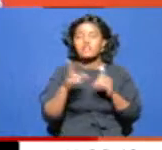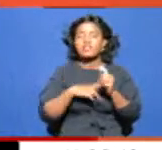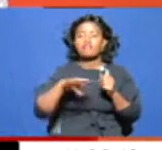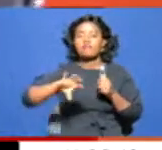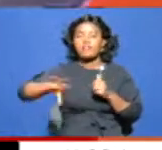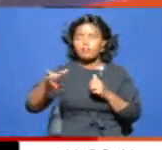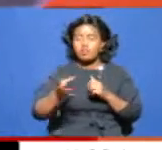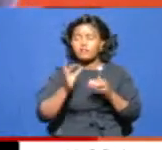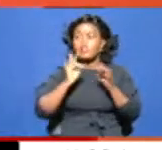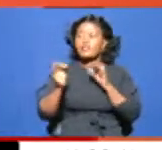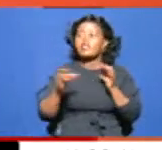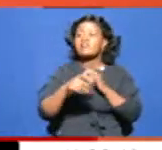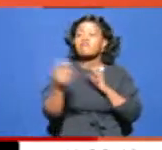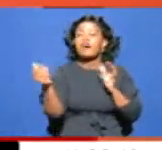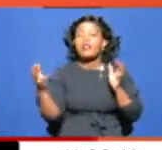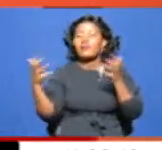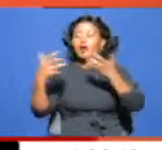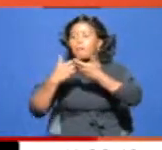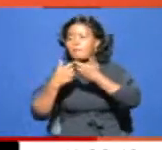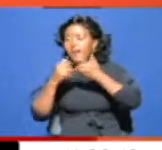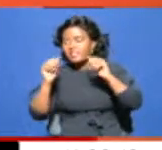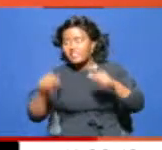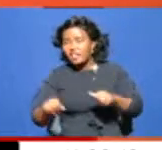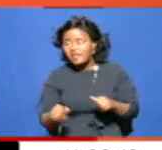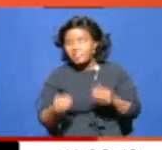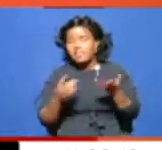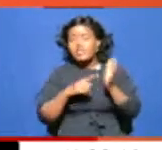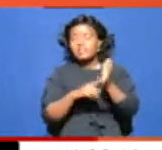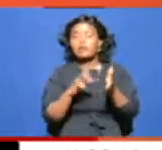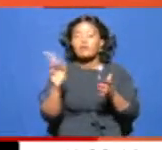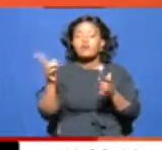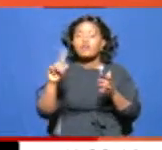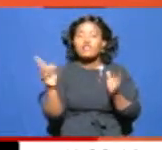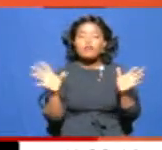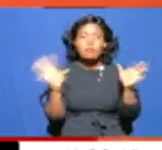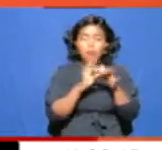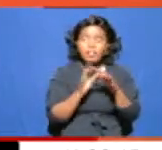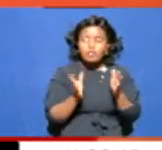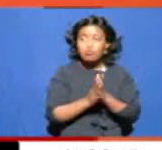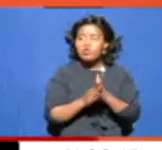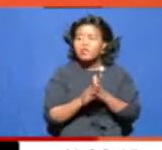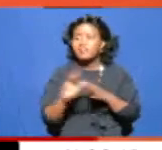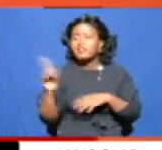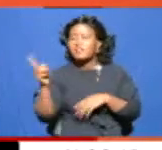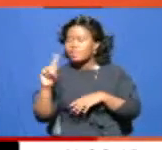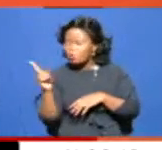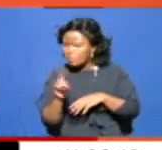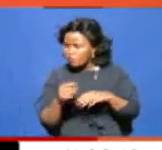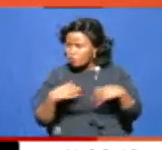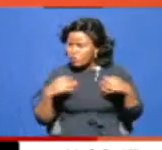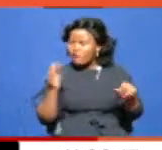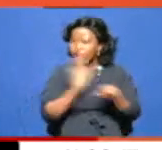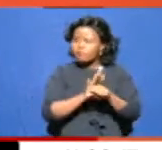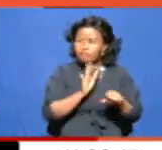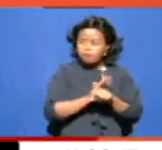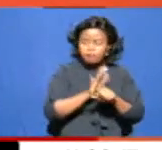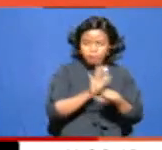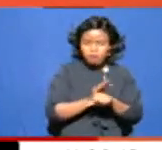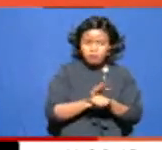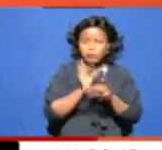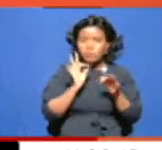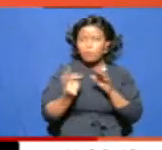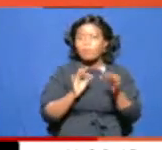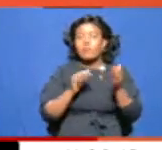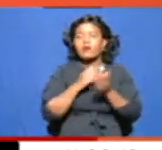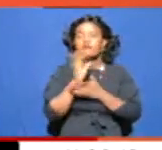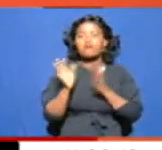Yeah. We have a county like Kiambu can merge with Nairobi. You see? Can have more tiers of football. Yes. So once we merge, once we